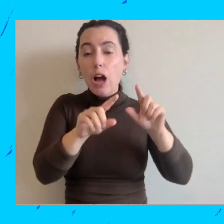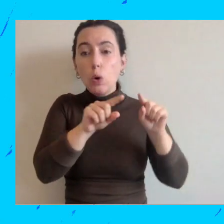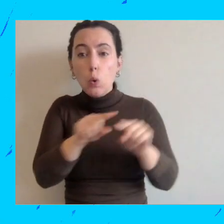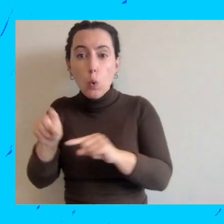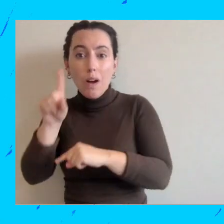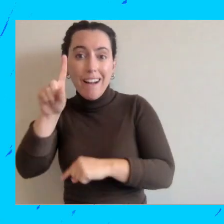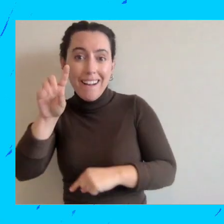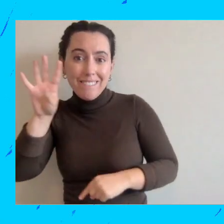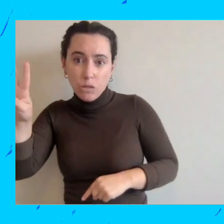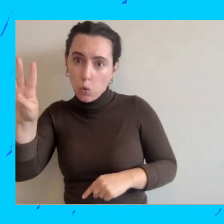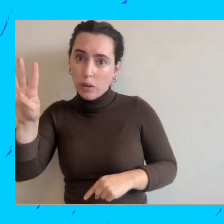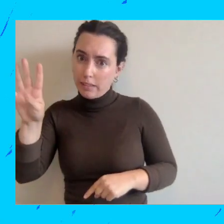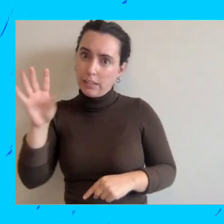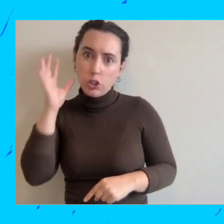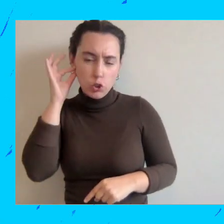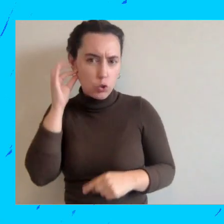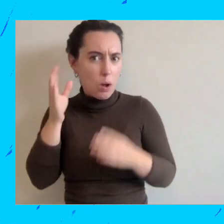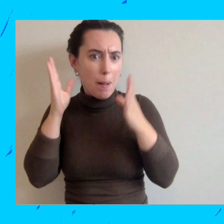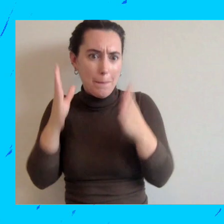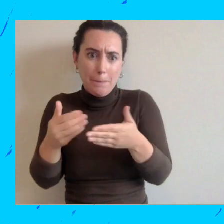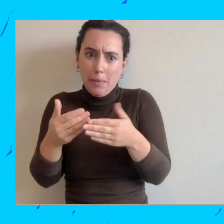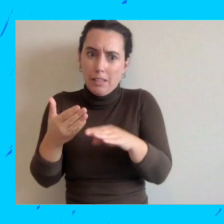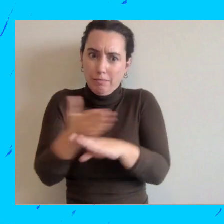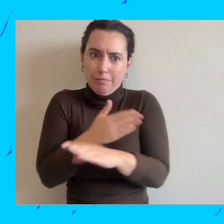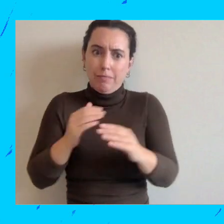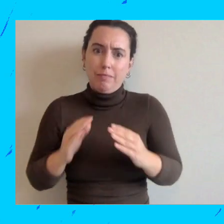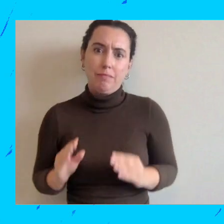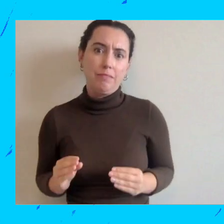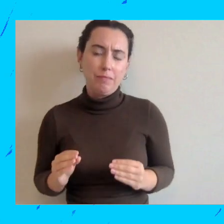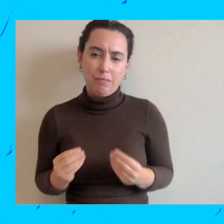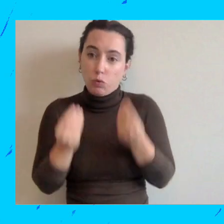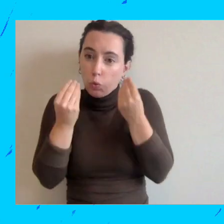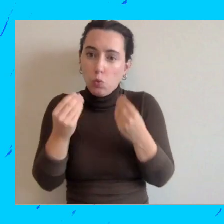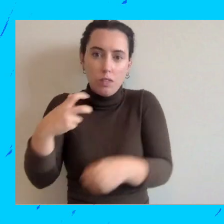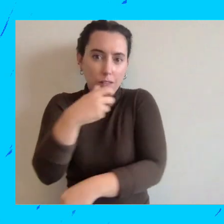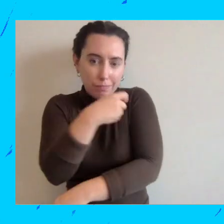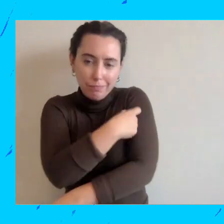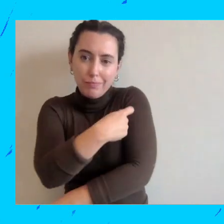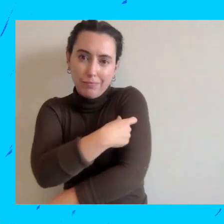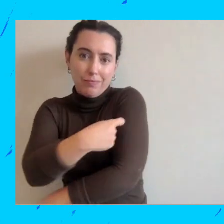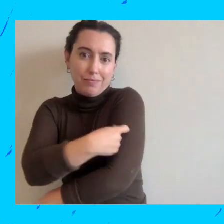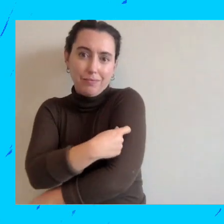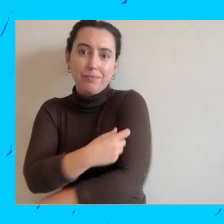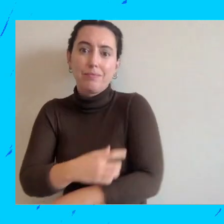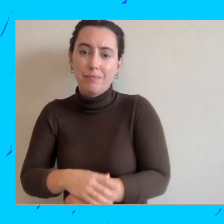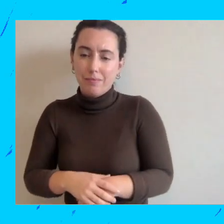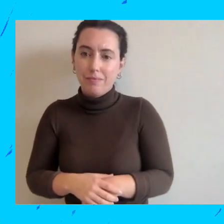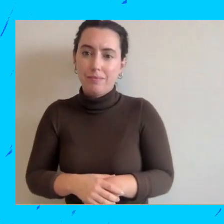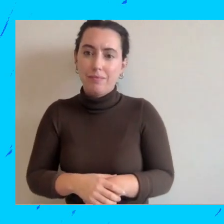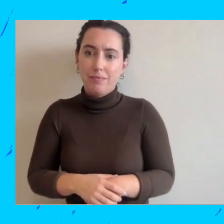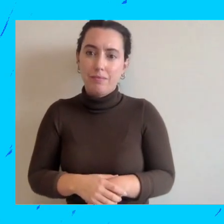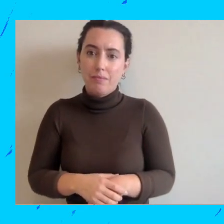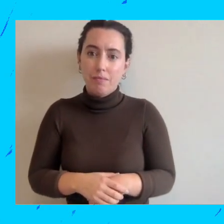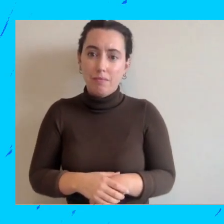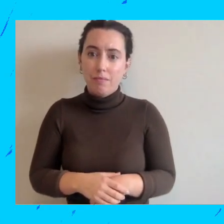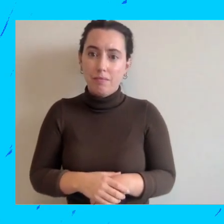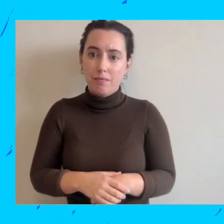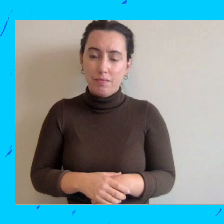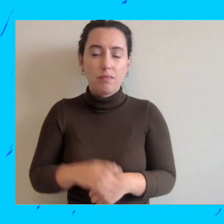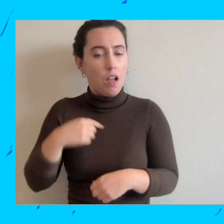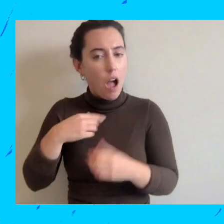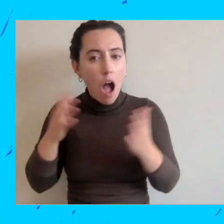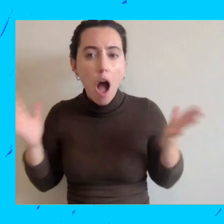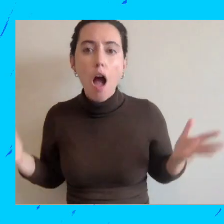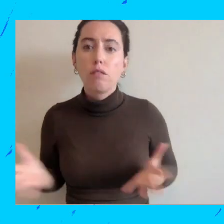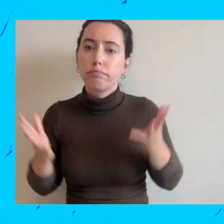your own health. Demand that you get protected by this powerful tool that can prevent HPV cancer